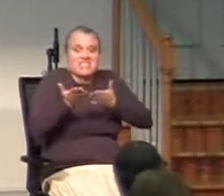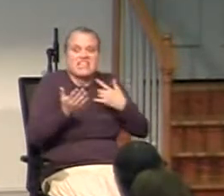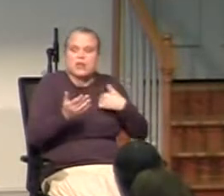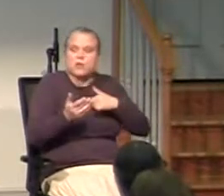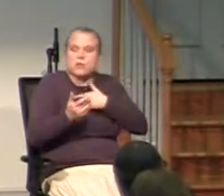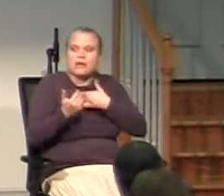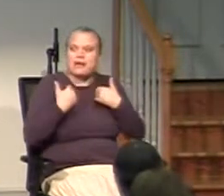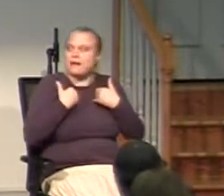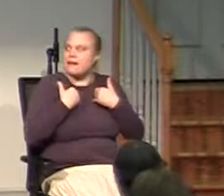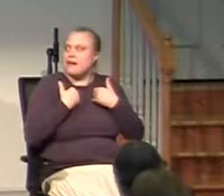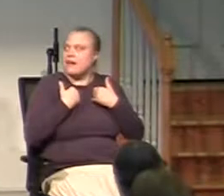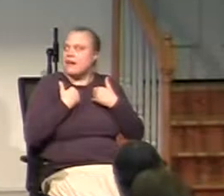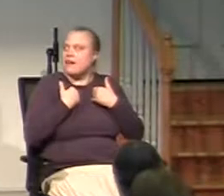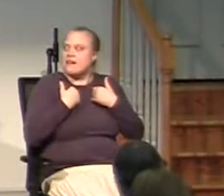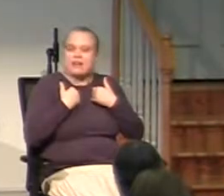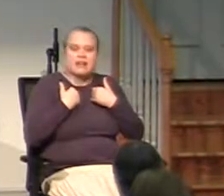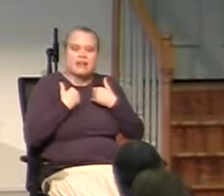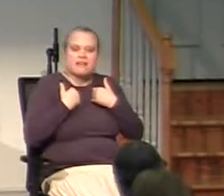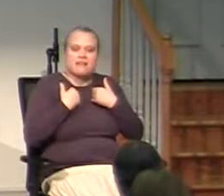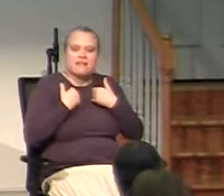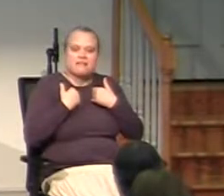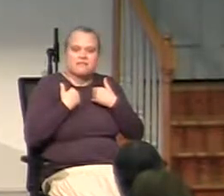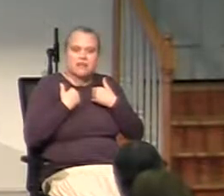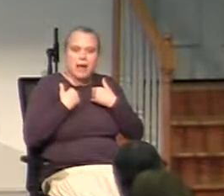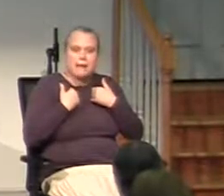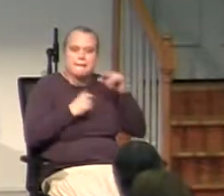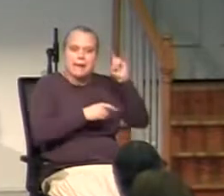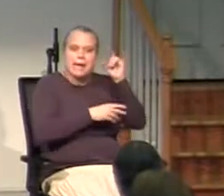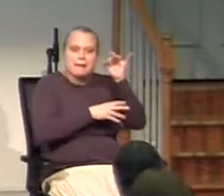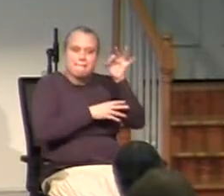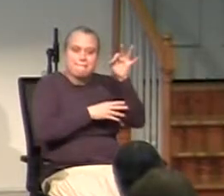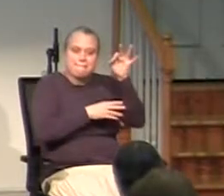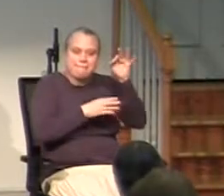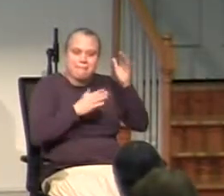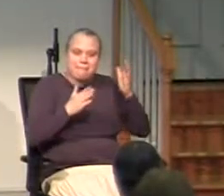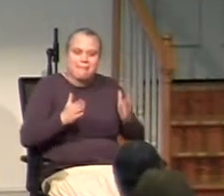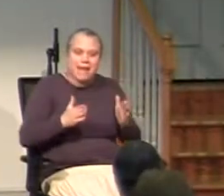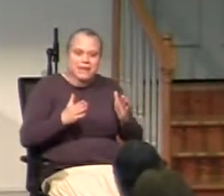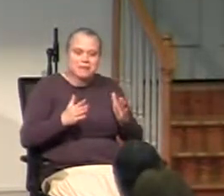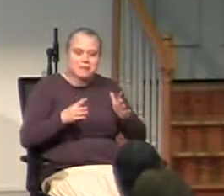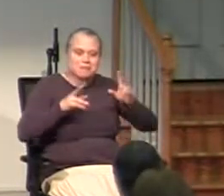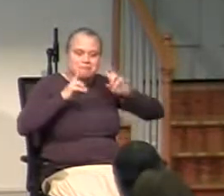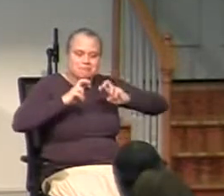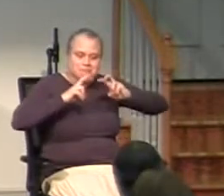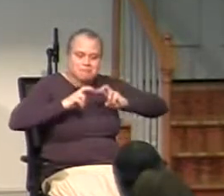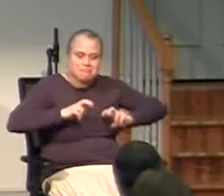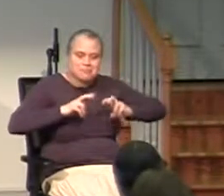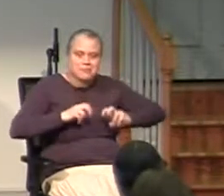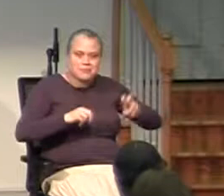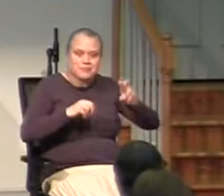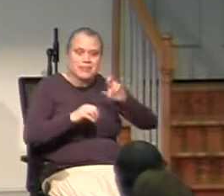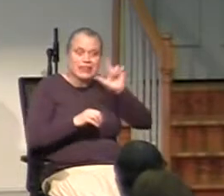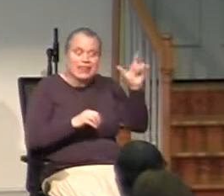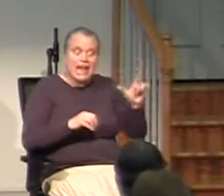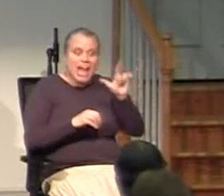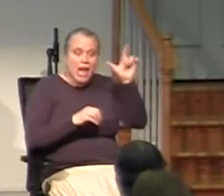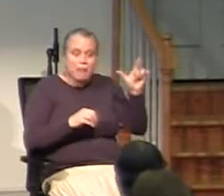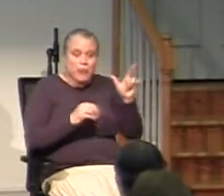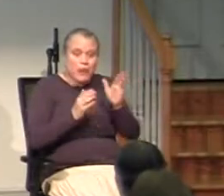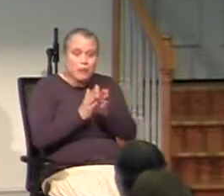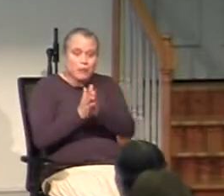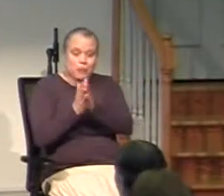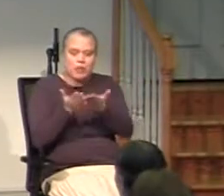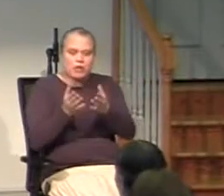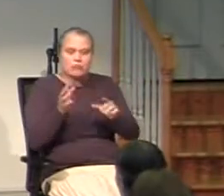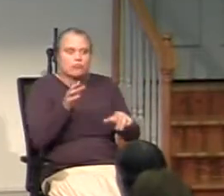patrol and clean up all the books in the library that we as preachers didn't approve. Well, I was sitting there.